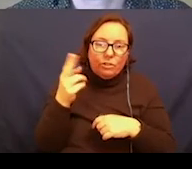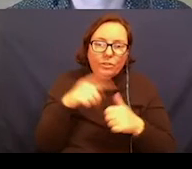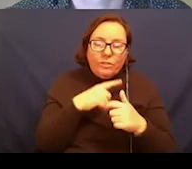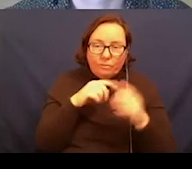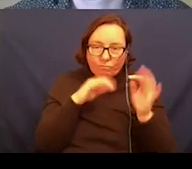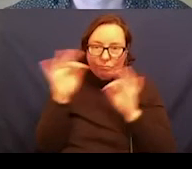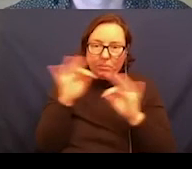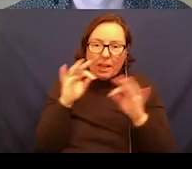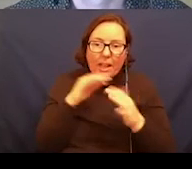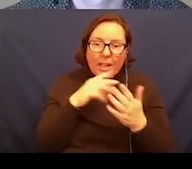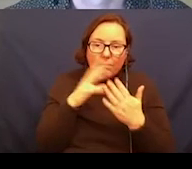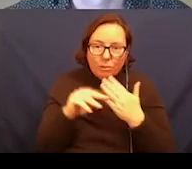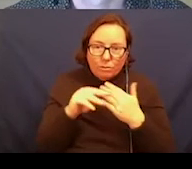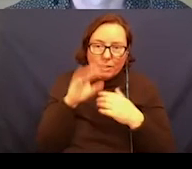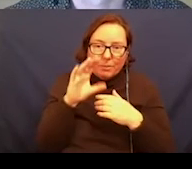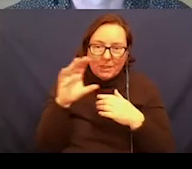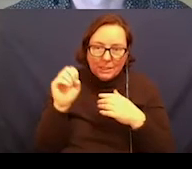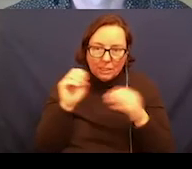details about the program,